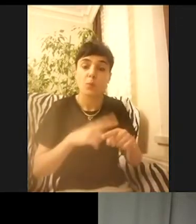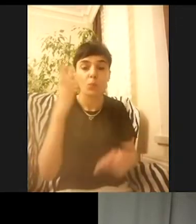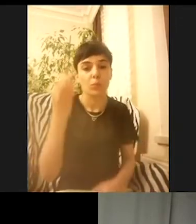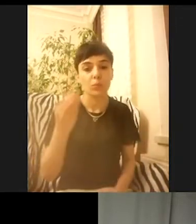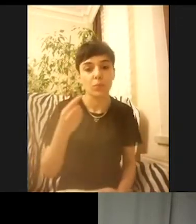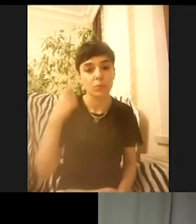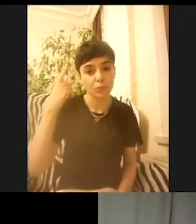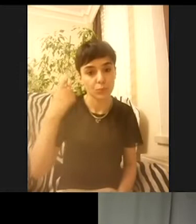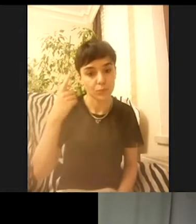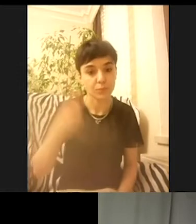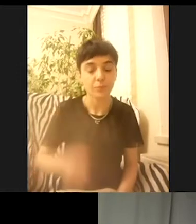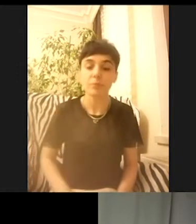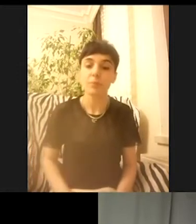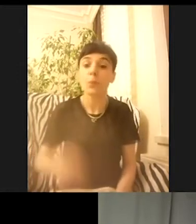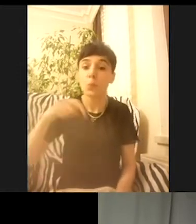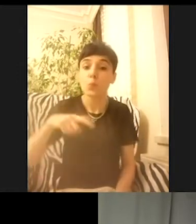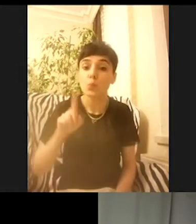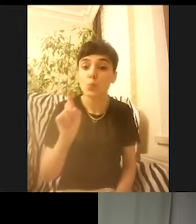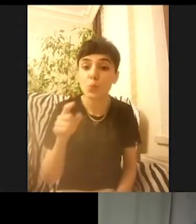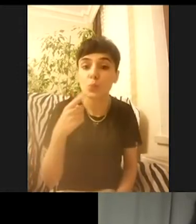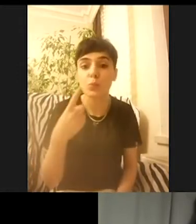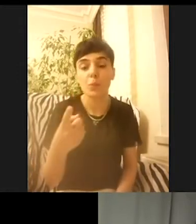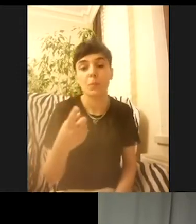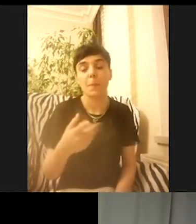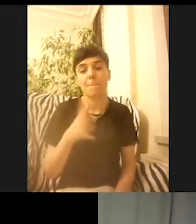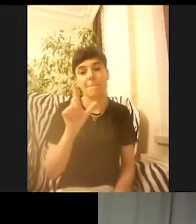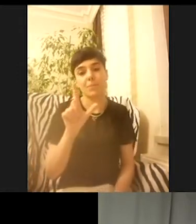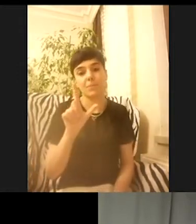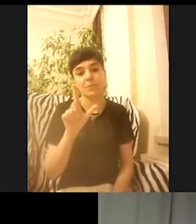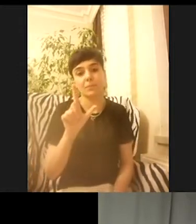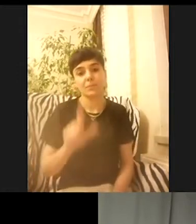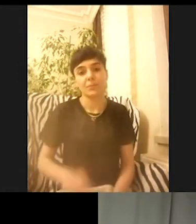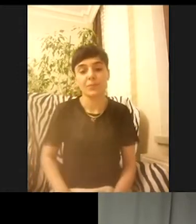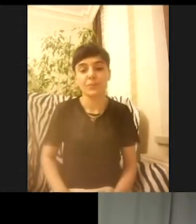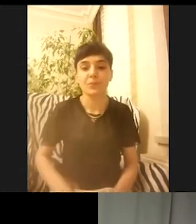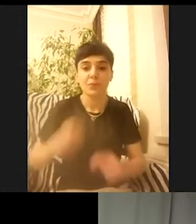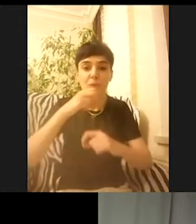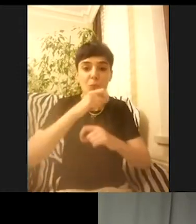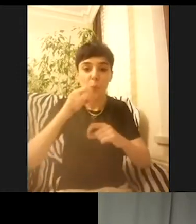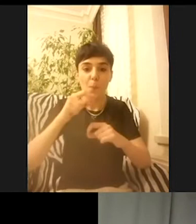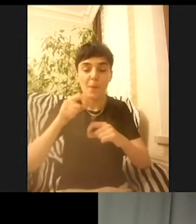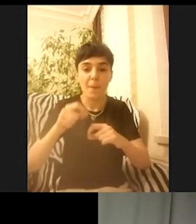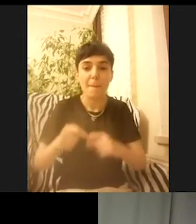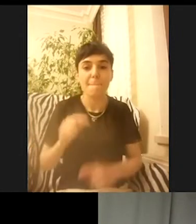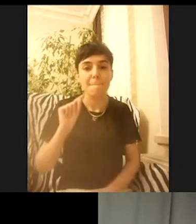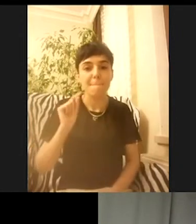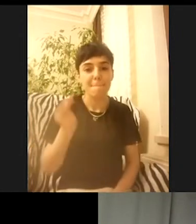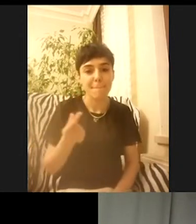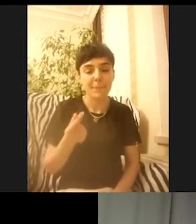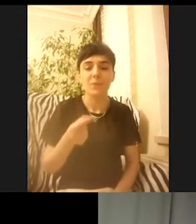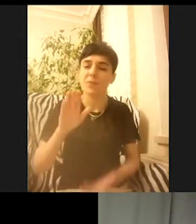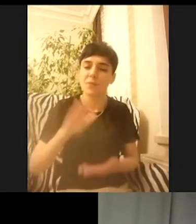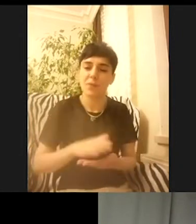Also, Oner is asking you if you would like to slow down a little bit in talking for interpretation. But now that you're